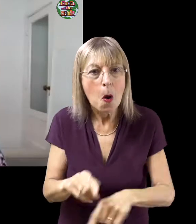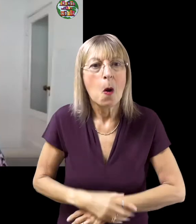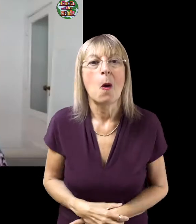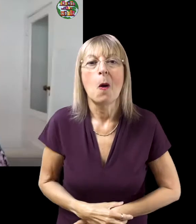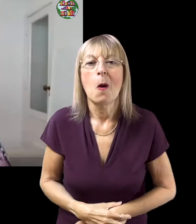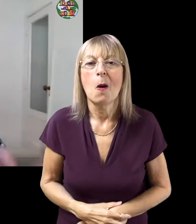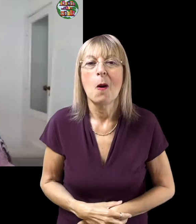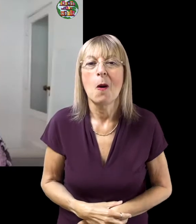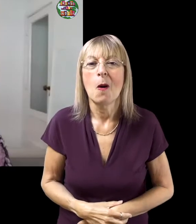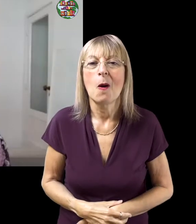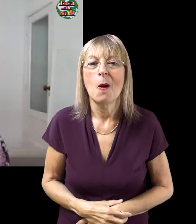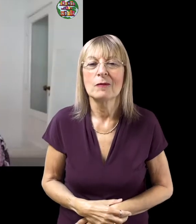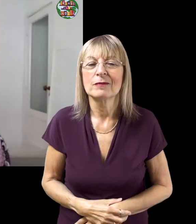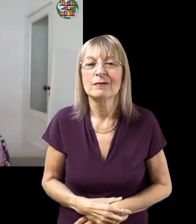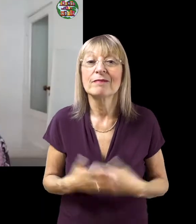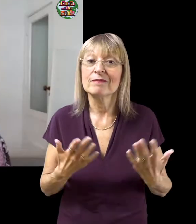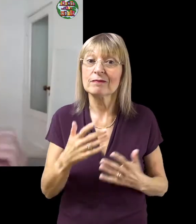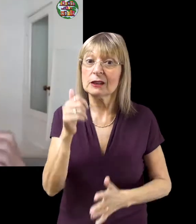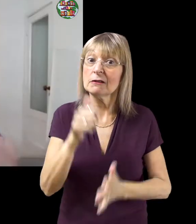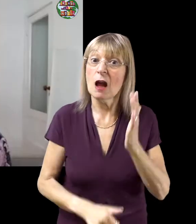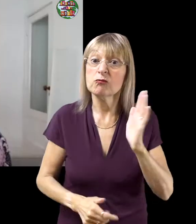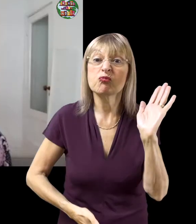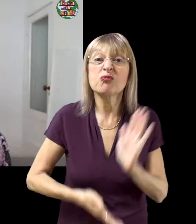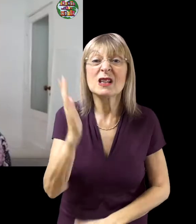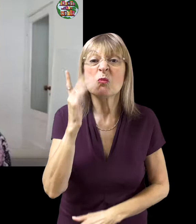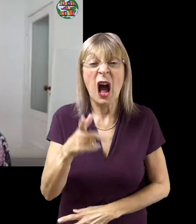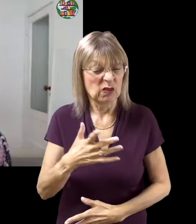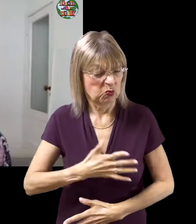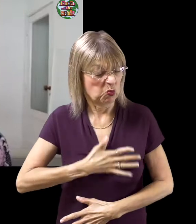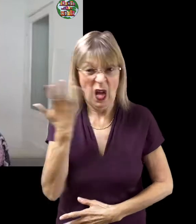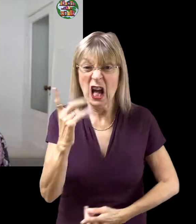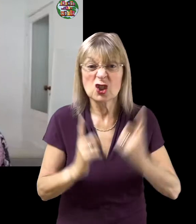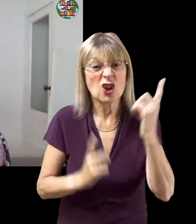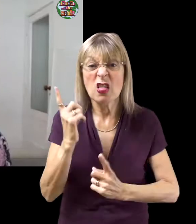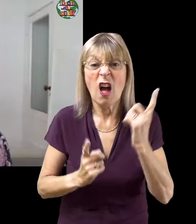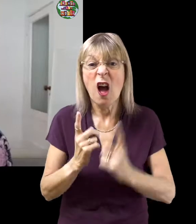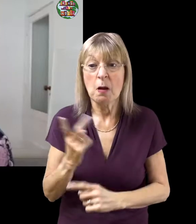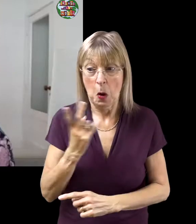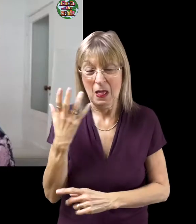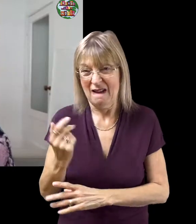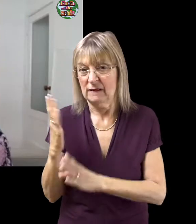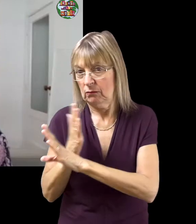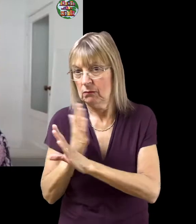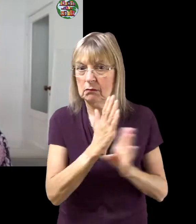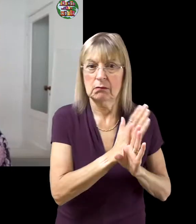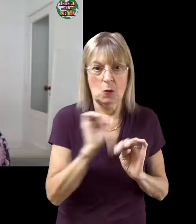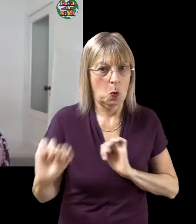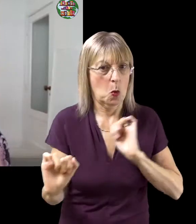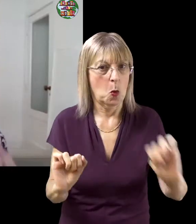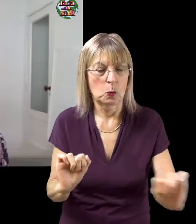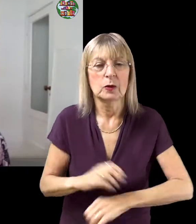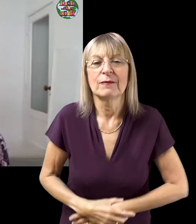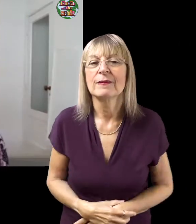and they haven't been in this class before, so they start and straight away they hate each other, really. And